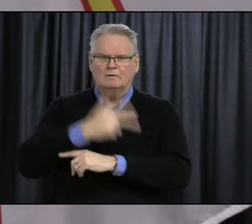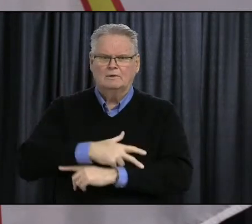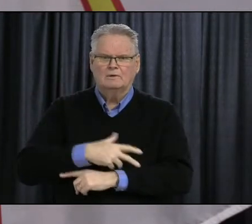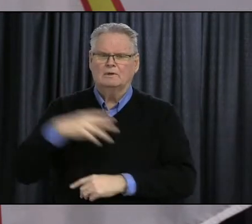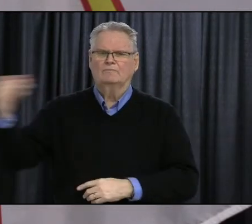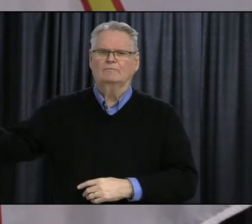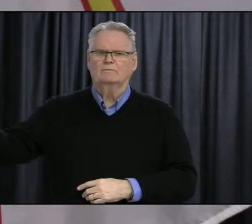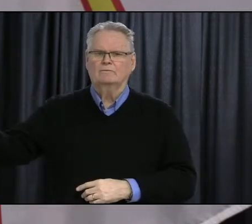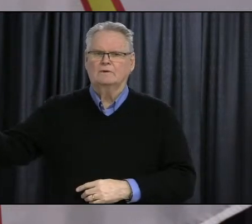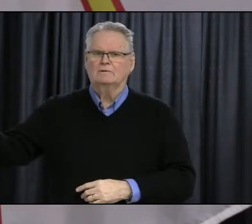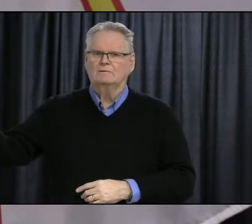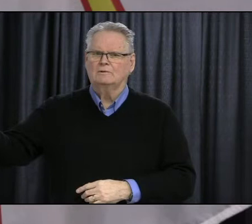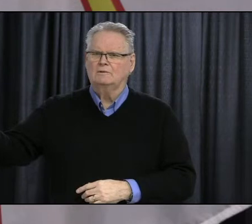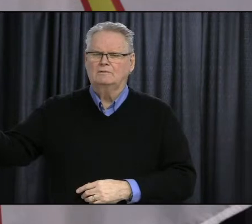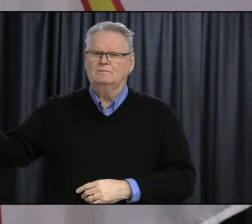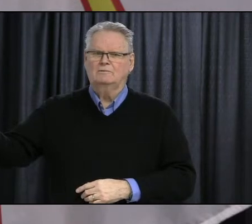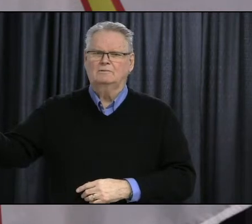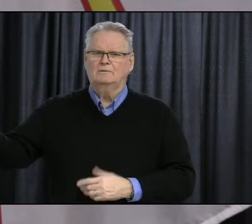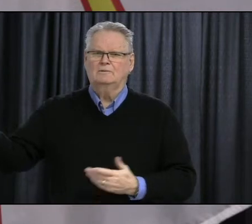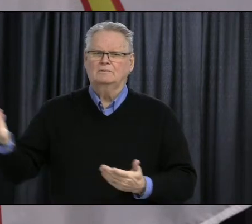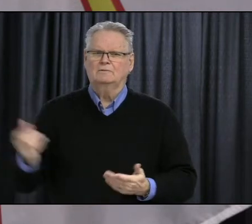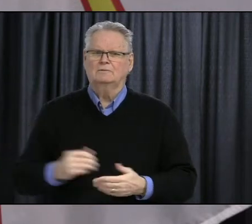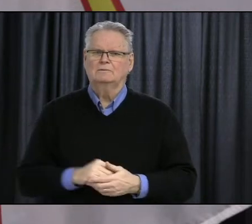to come in and do essential work.